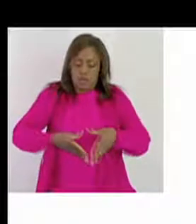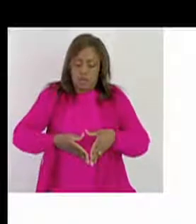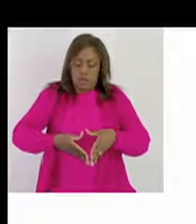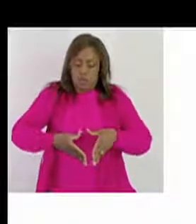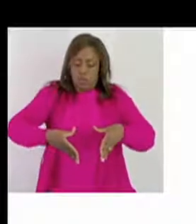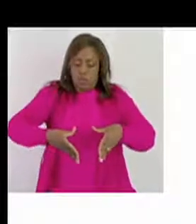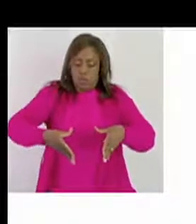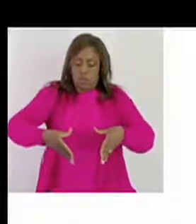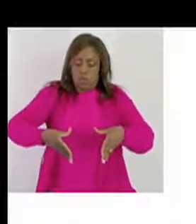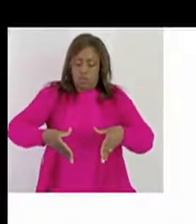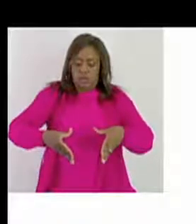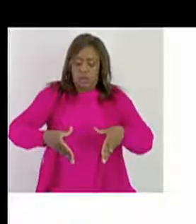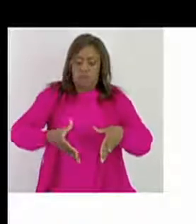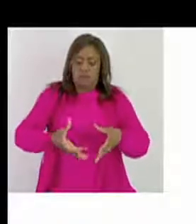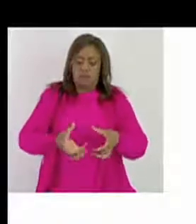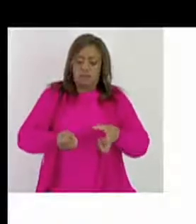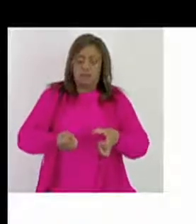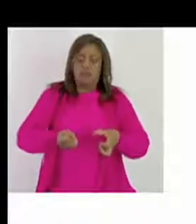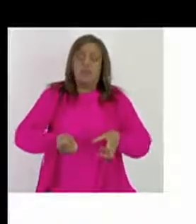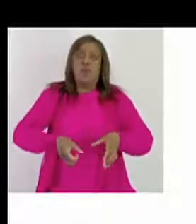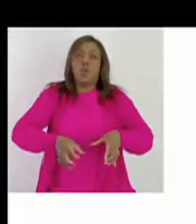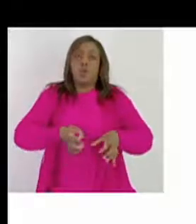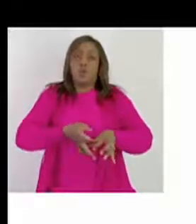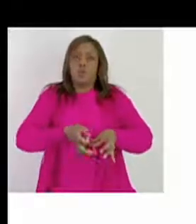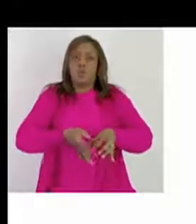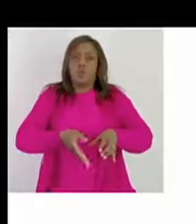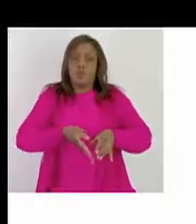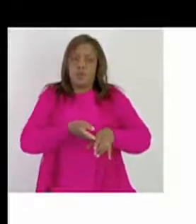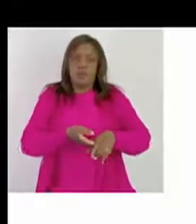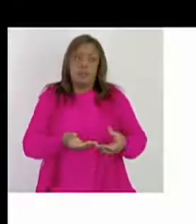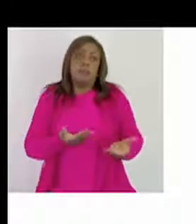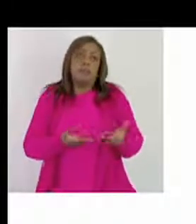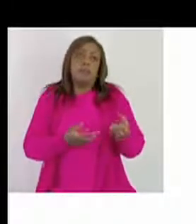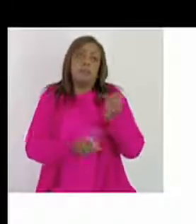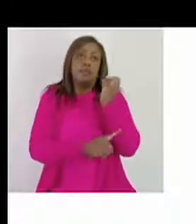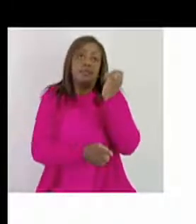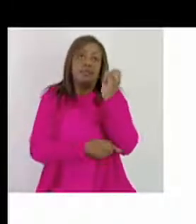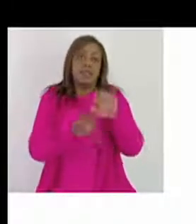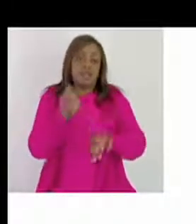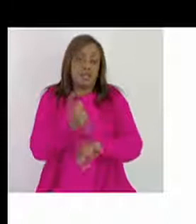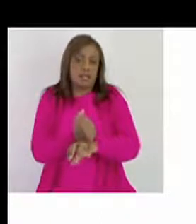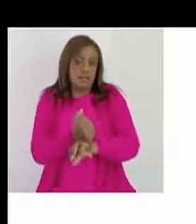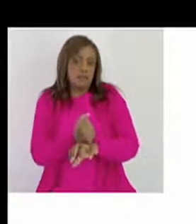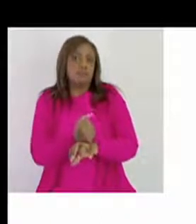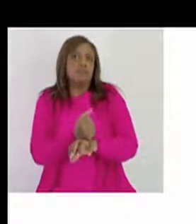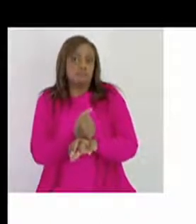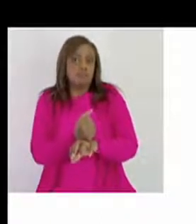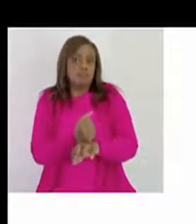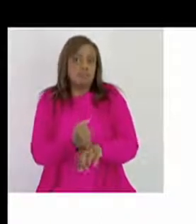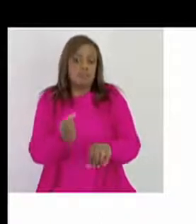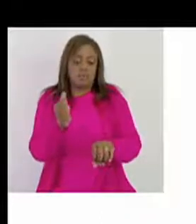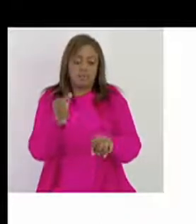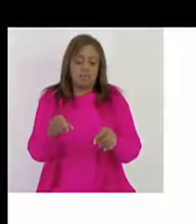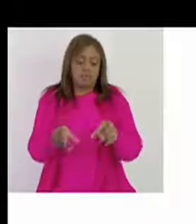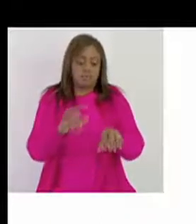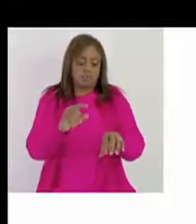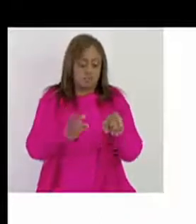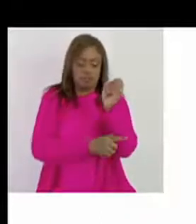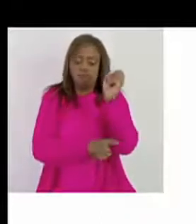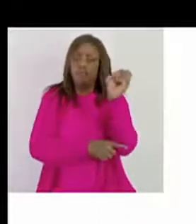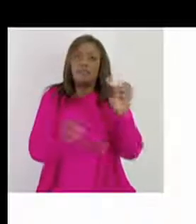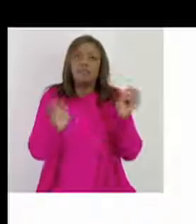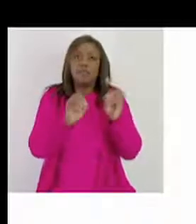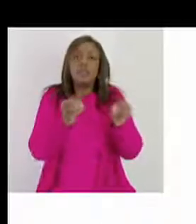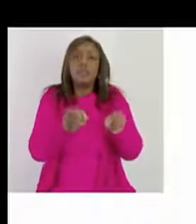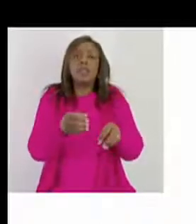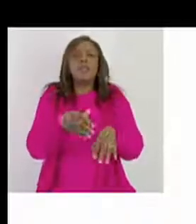in preparation for a possible pregnancy. And if a sperm cell fertilizes the egg cell within the fallopian tube or oviduct.